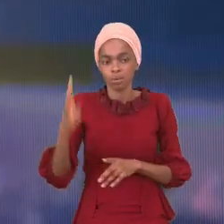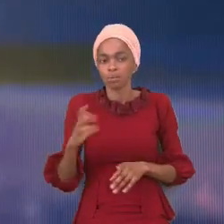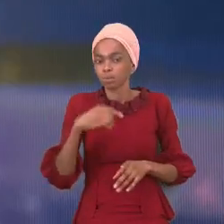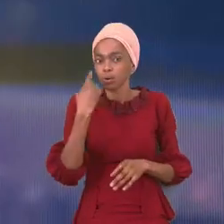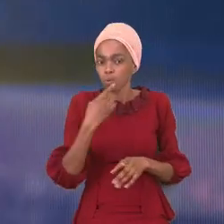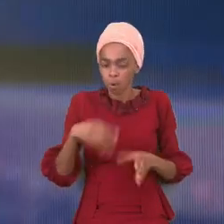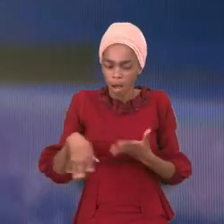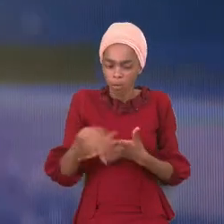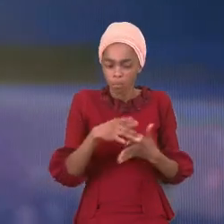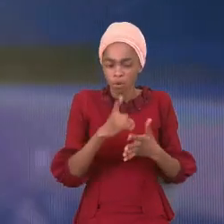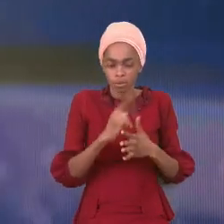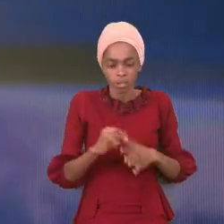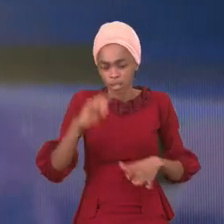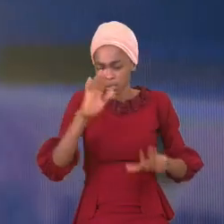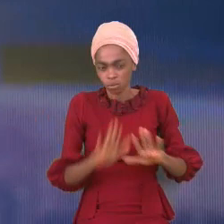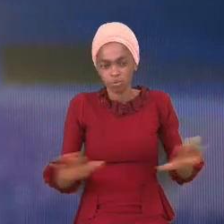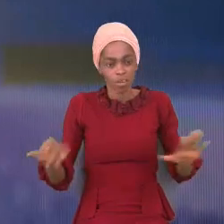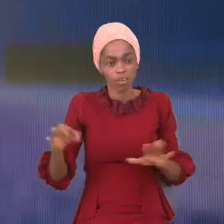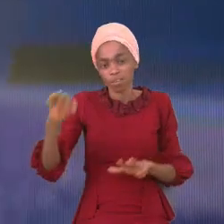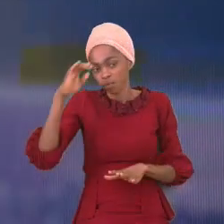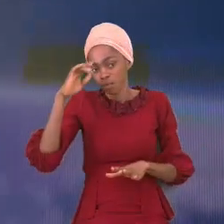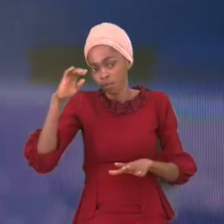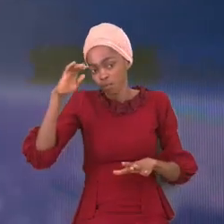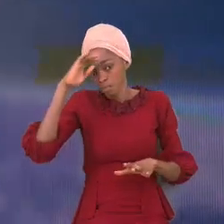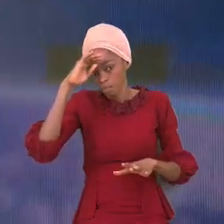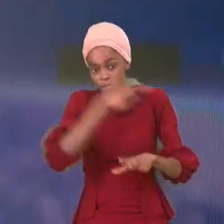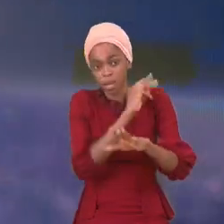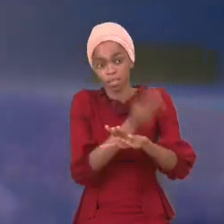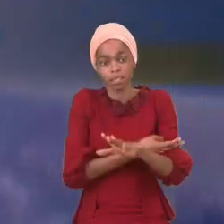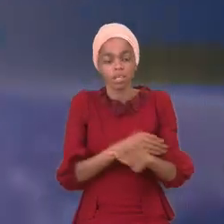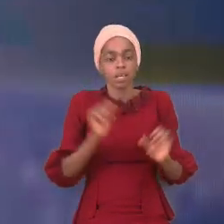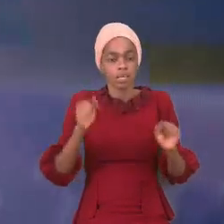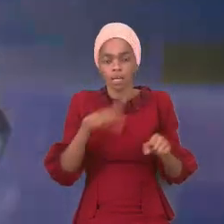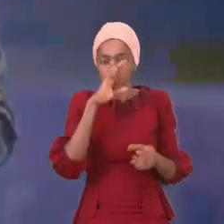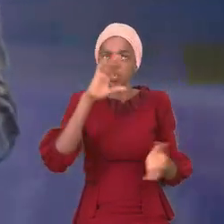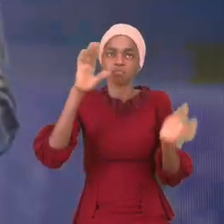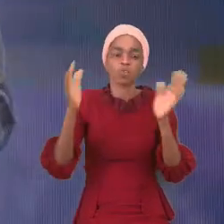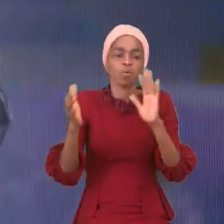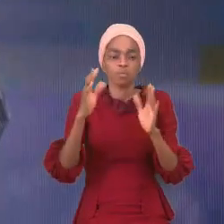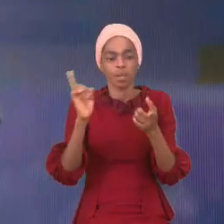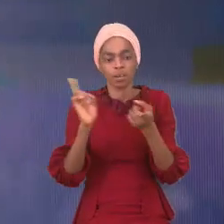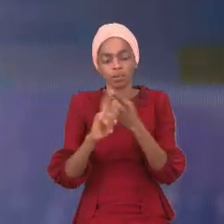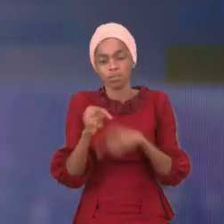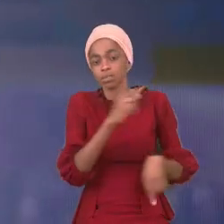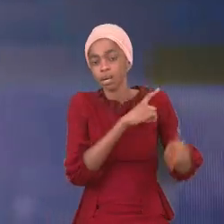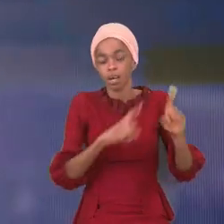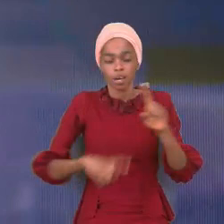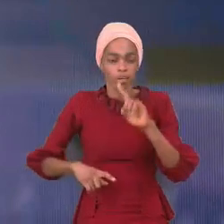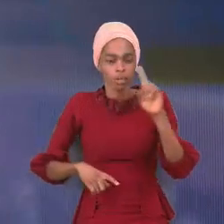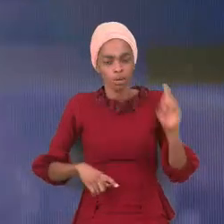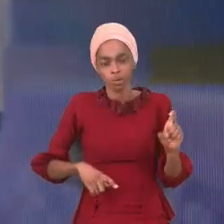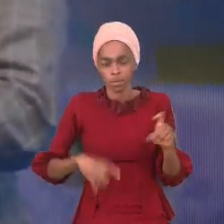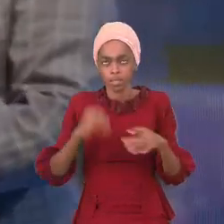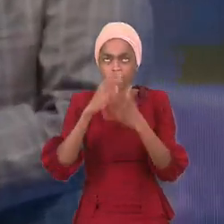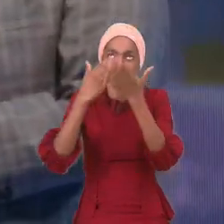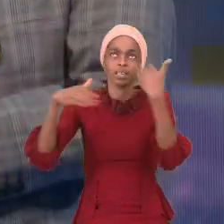of men, among the mighty, are as faithful as our God in heaven.